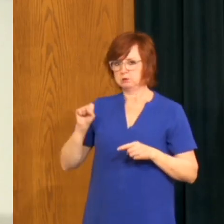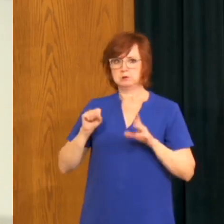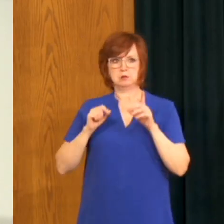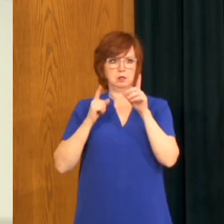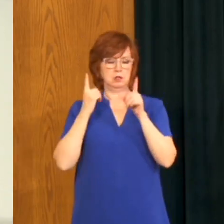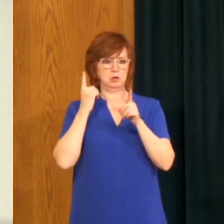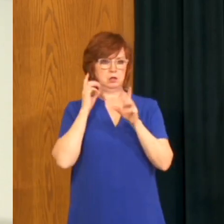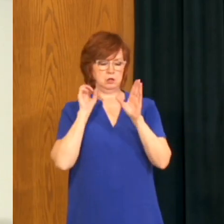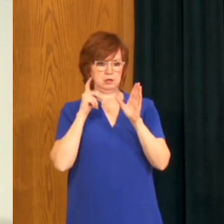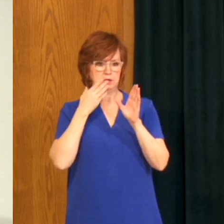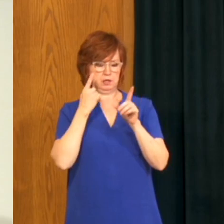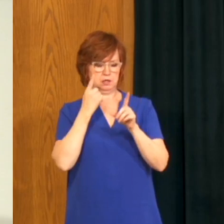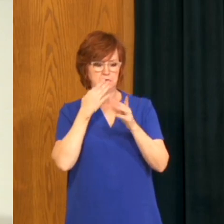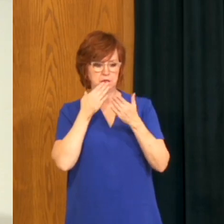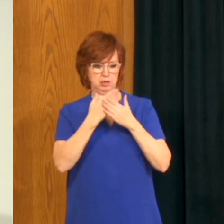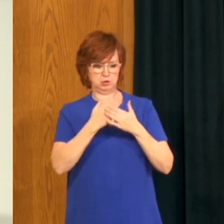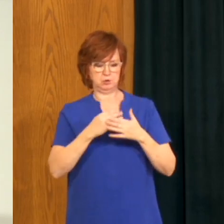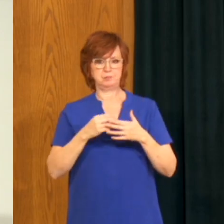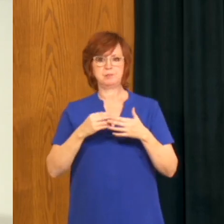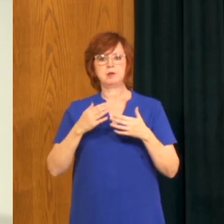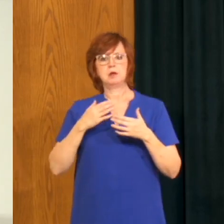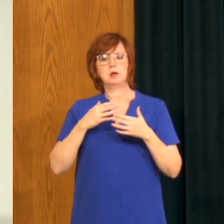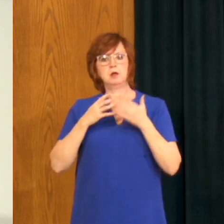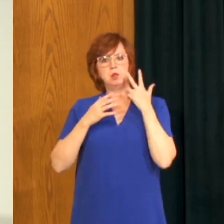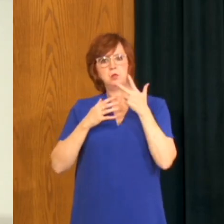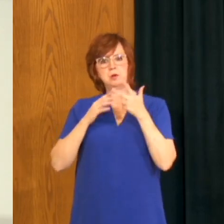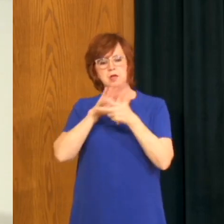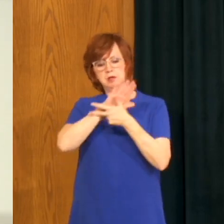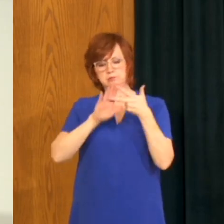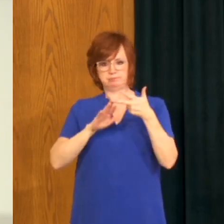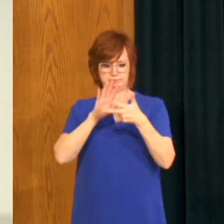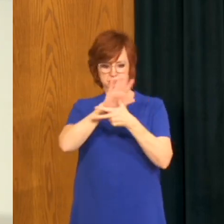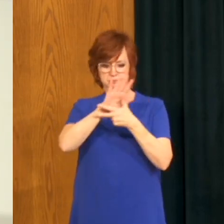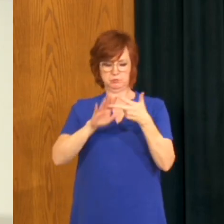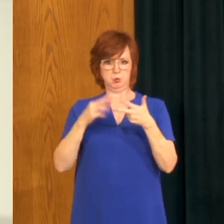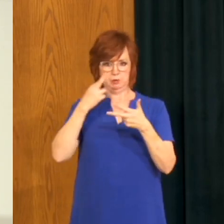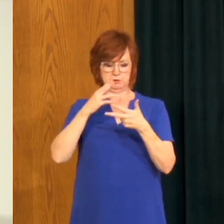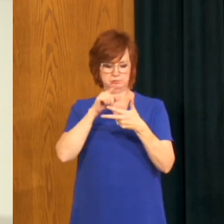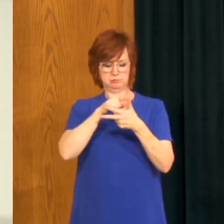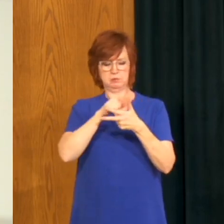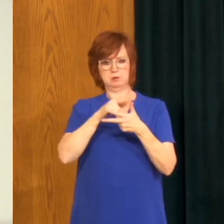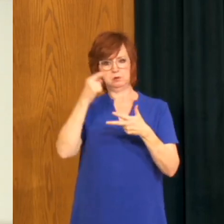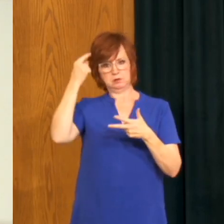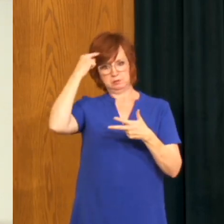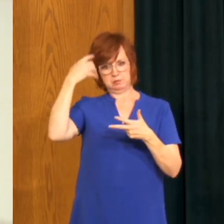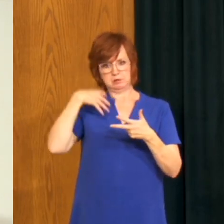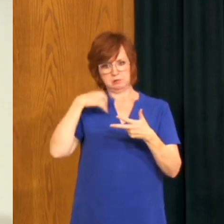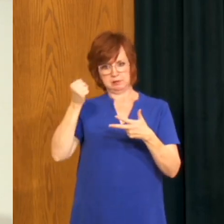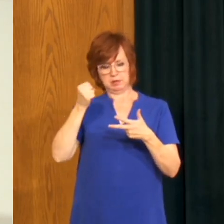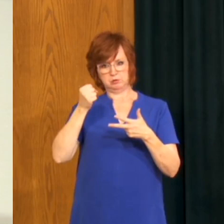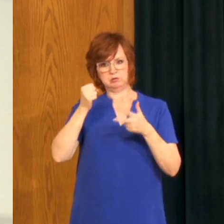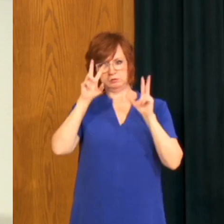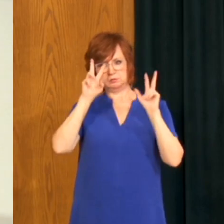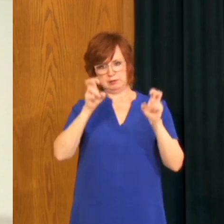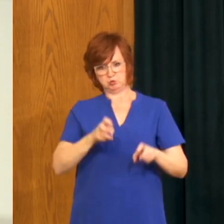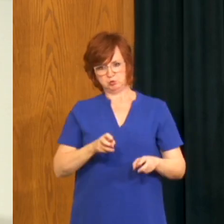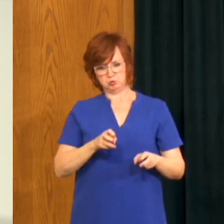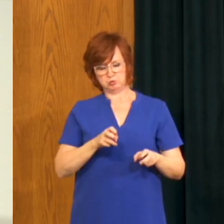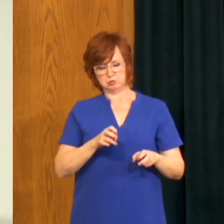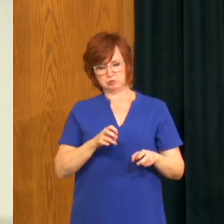So there's kind of 3 aspects to that. One is, of course, that mental health issues can be compounded